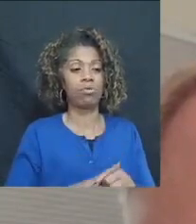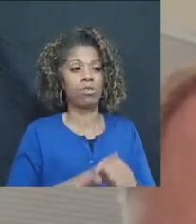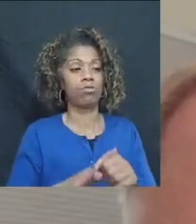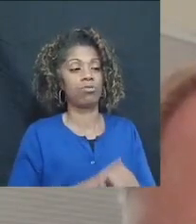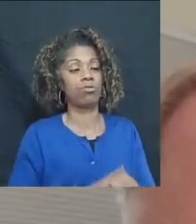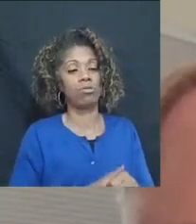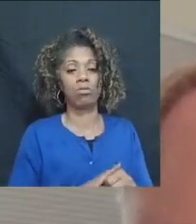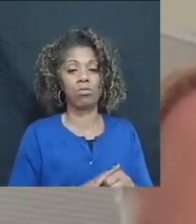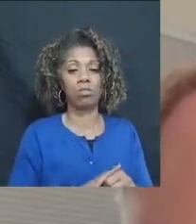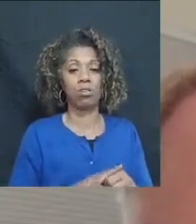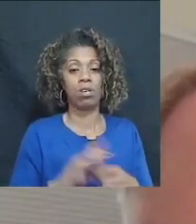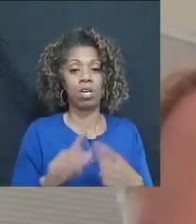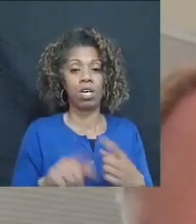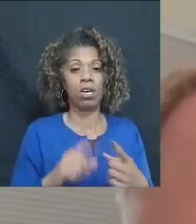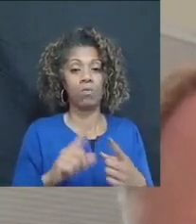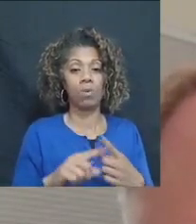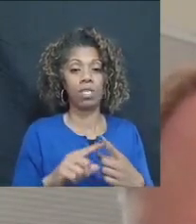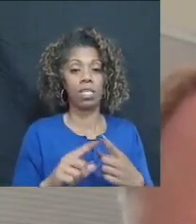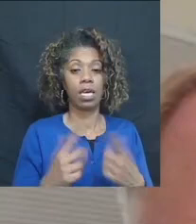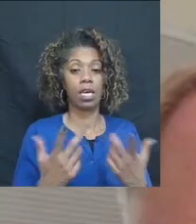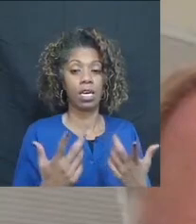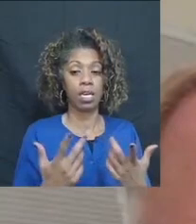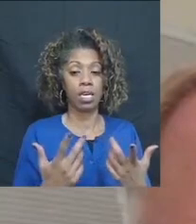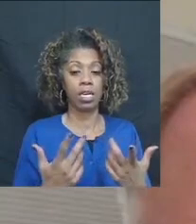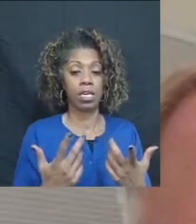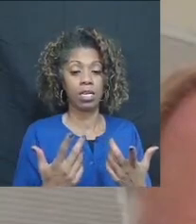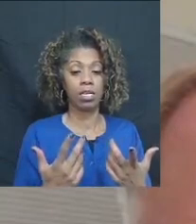stand their ground, they're asked to leave their positions.